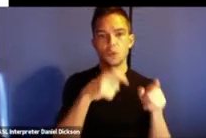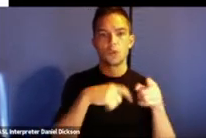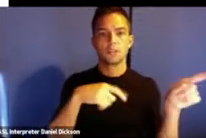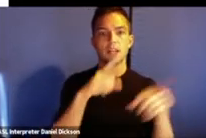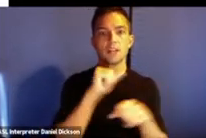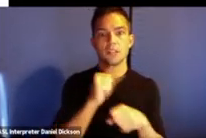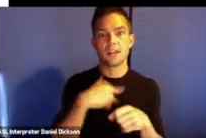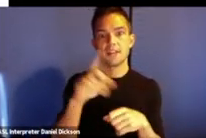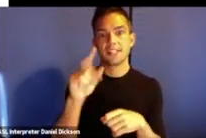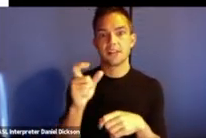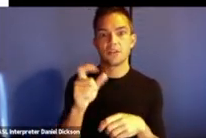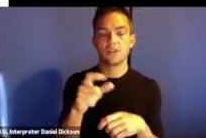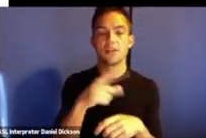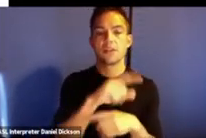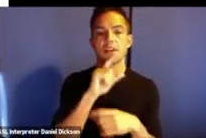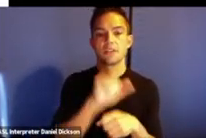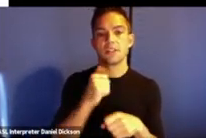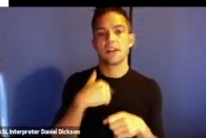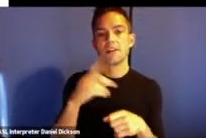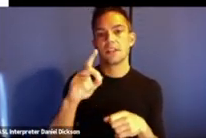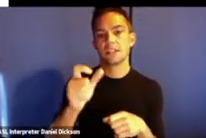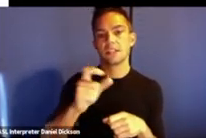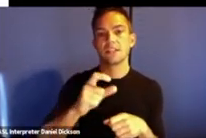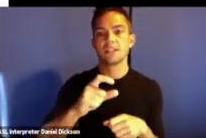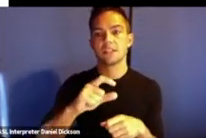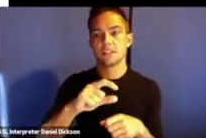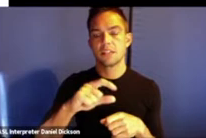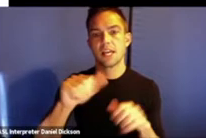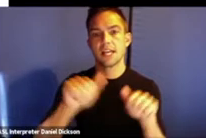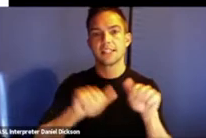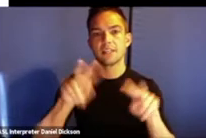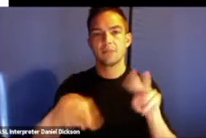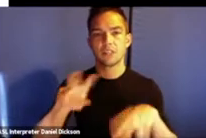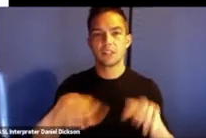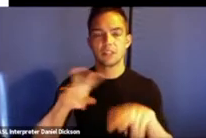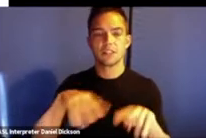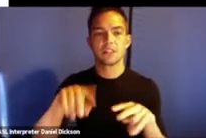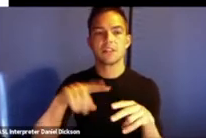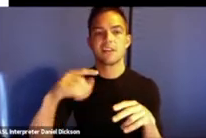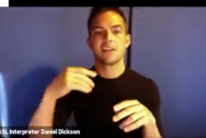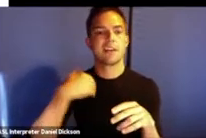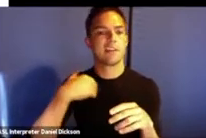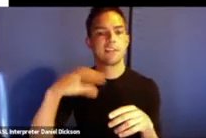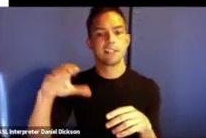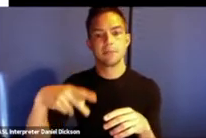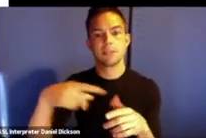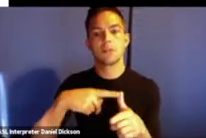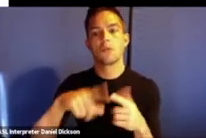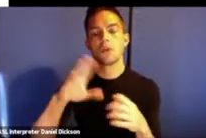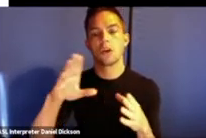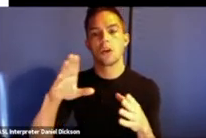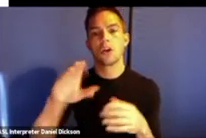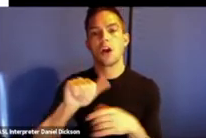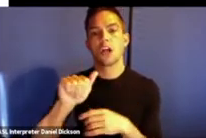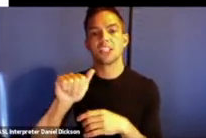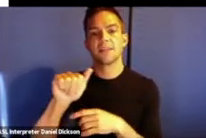have a diagnosis. They actually have a diagnostic assessment that says that they are either have CP or they have autism spectrum